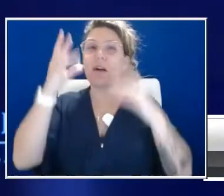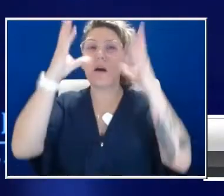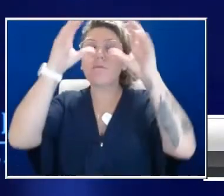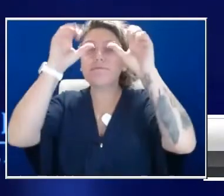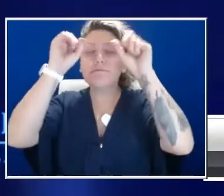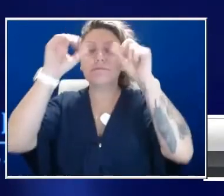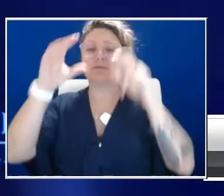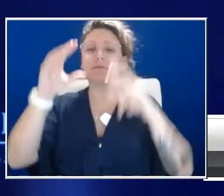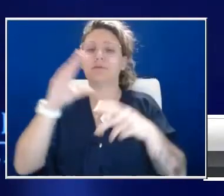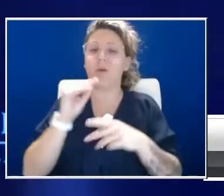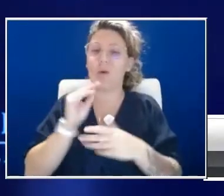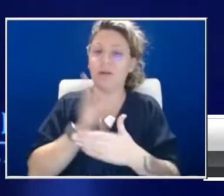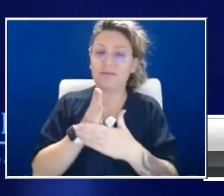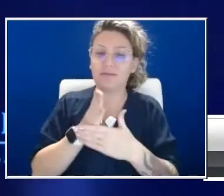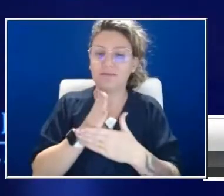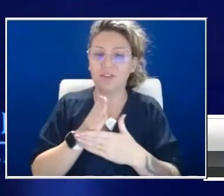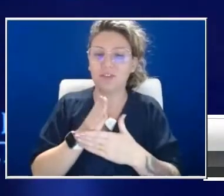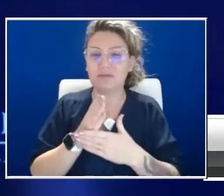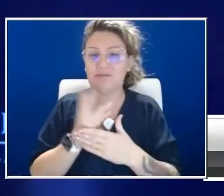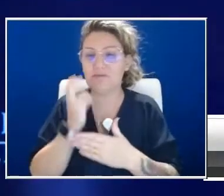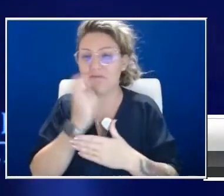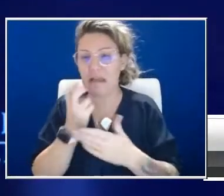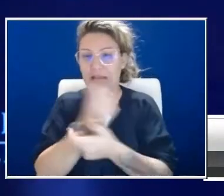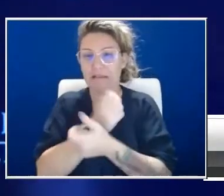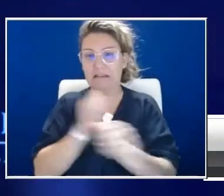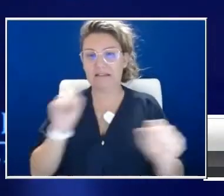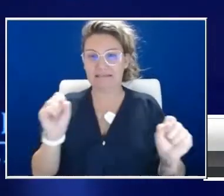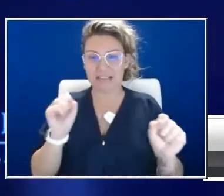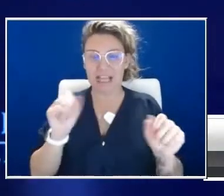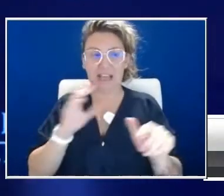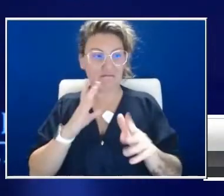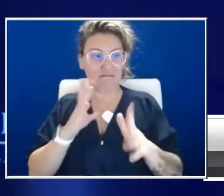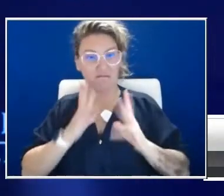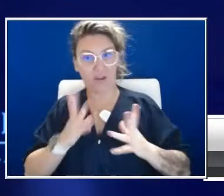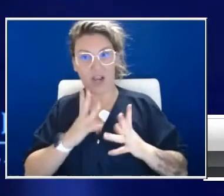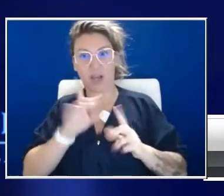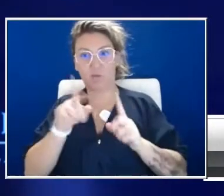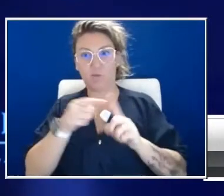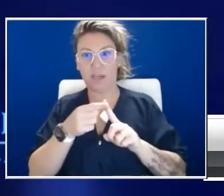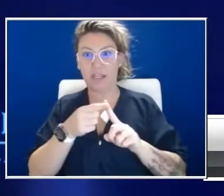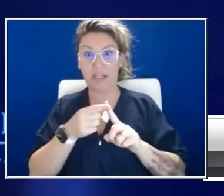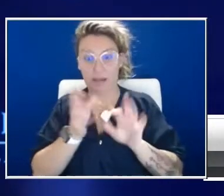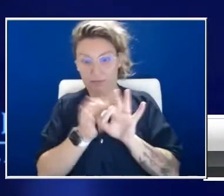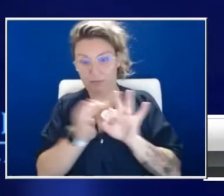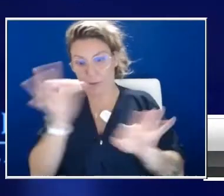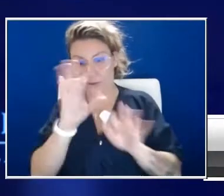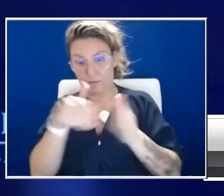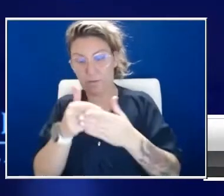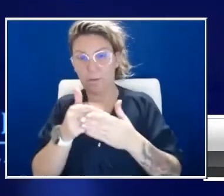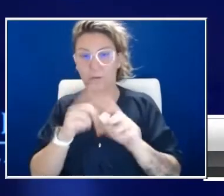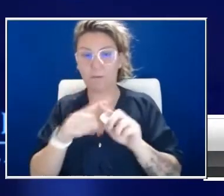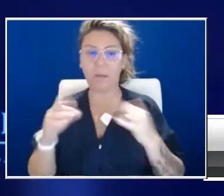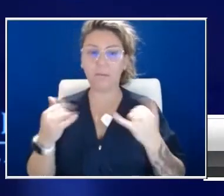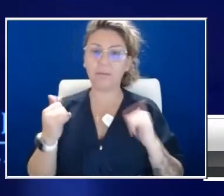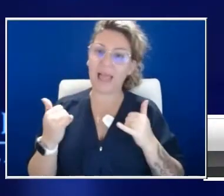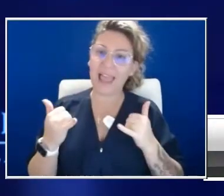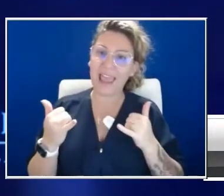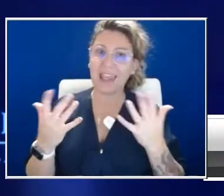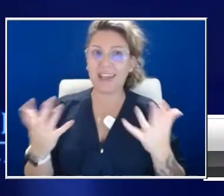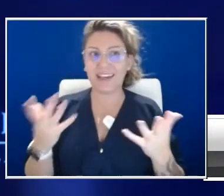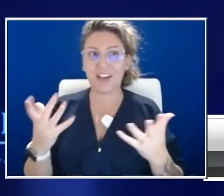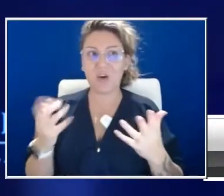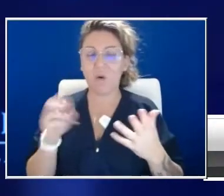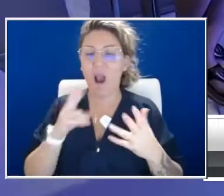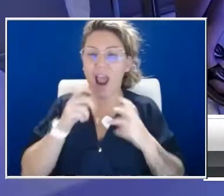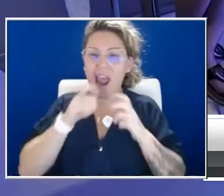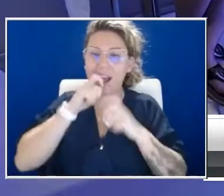they're safe and totally fine when they're all together and they're kept in one piece, but it's, playing with them rough or like biting into them that you want